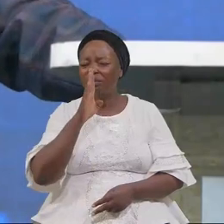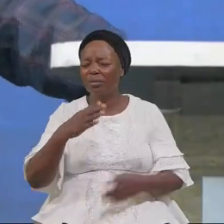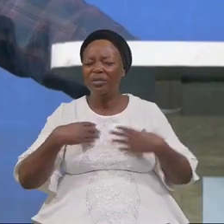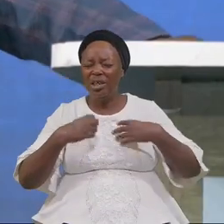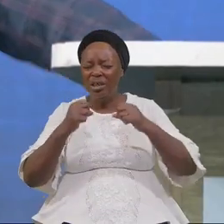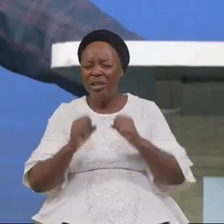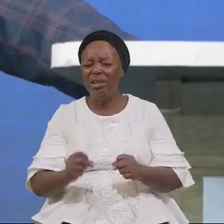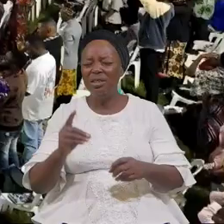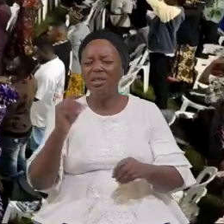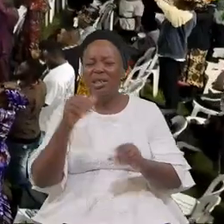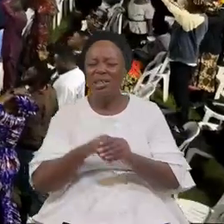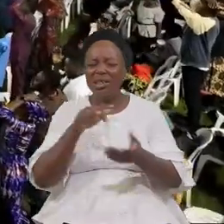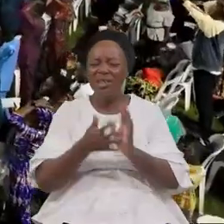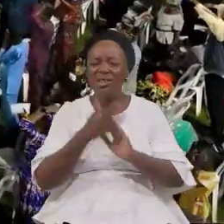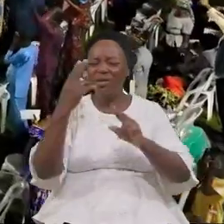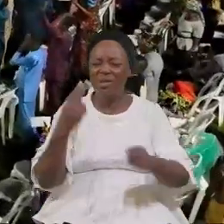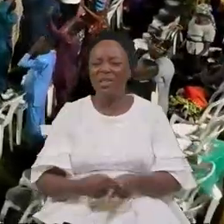in Jesus' name.